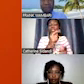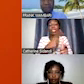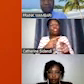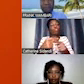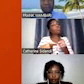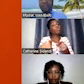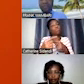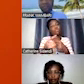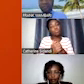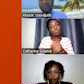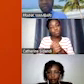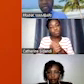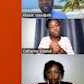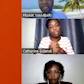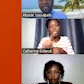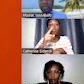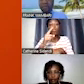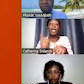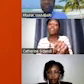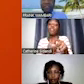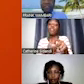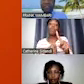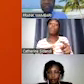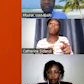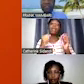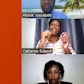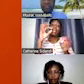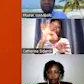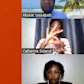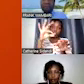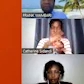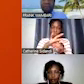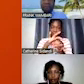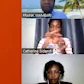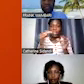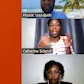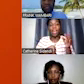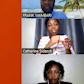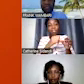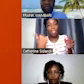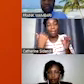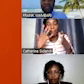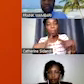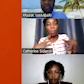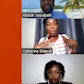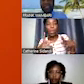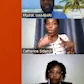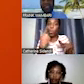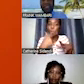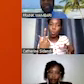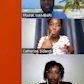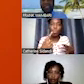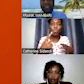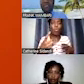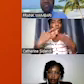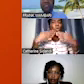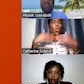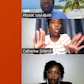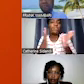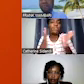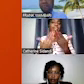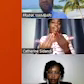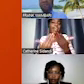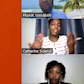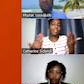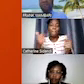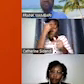We have just come out of the elections. Some people have just gone into massive losses because the